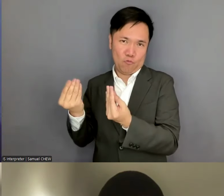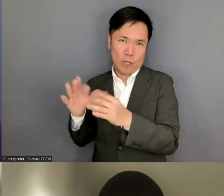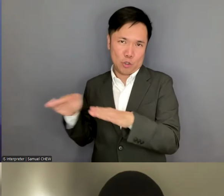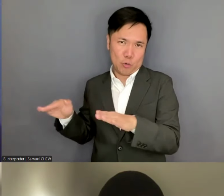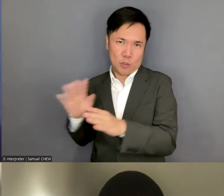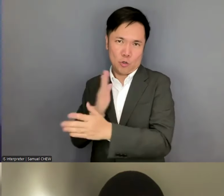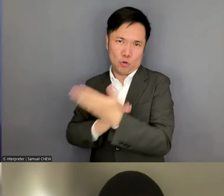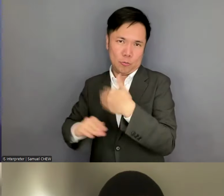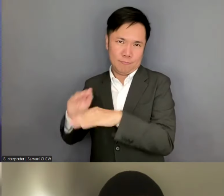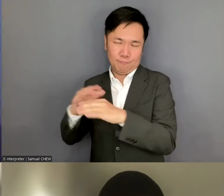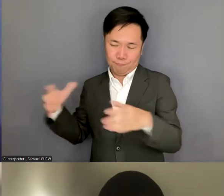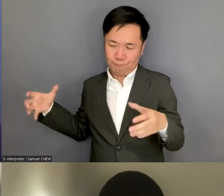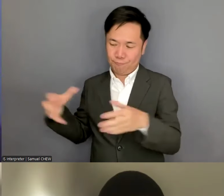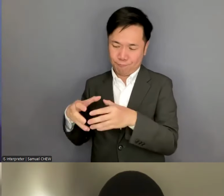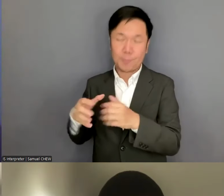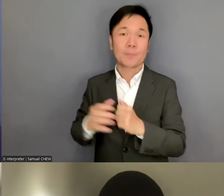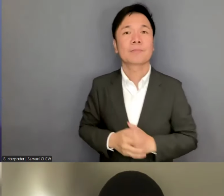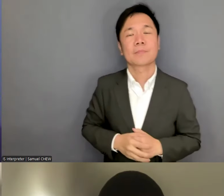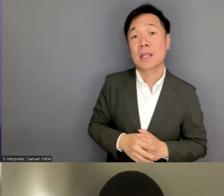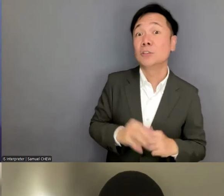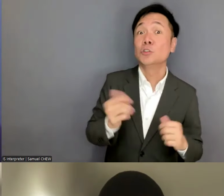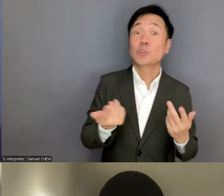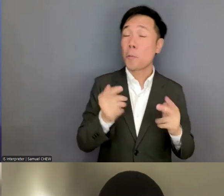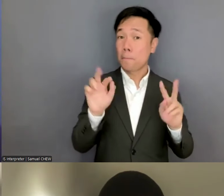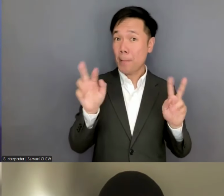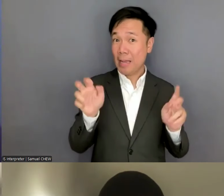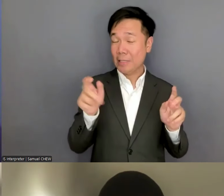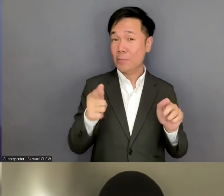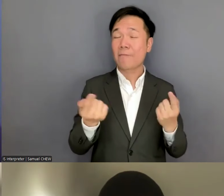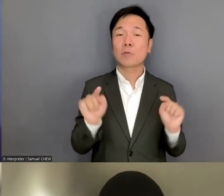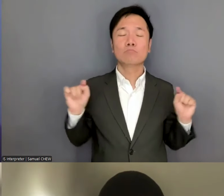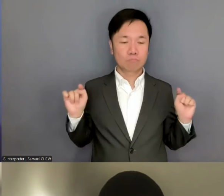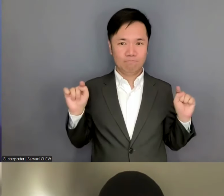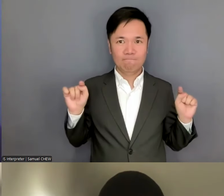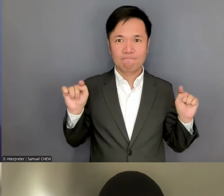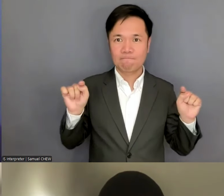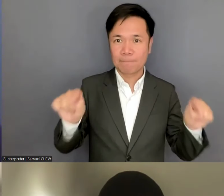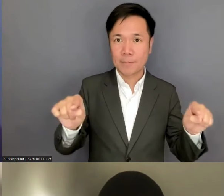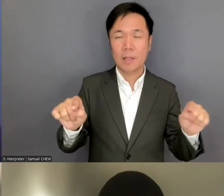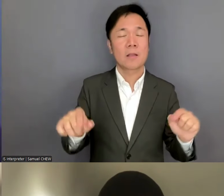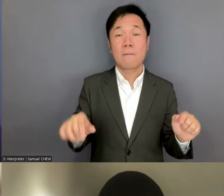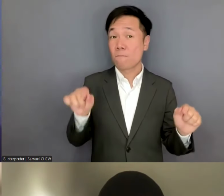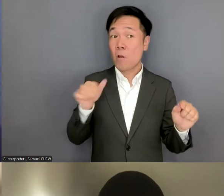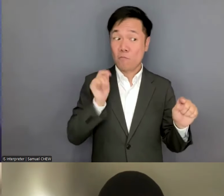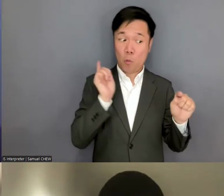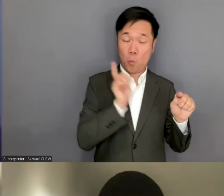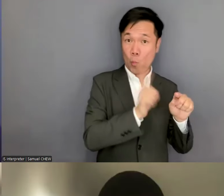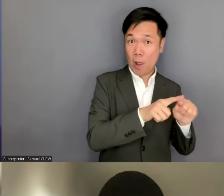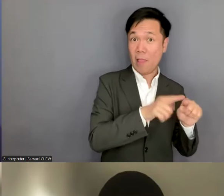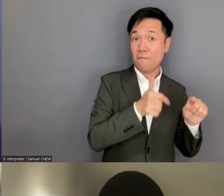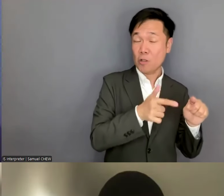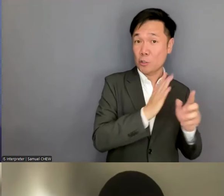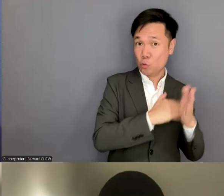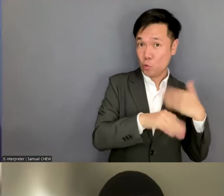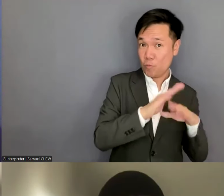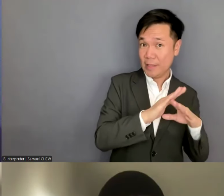we are in compliance with our twin track approach. It means we have specific interventions for youth with disabilities, but at the same time,